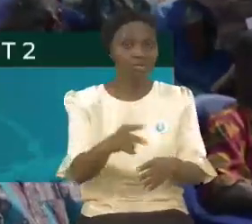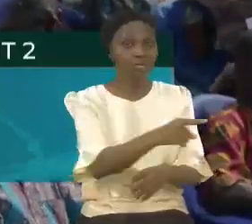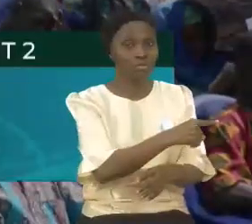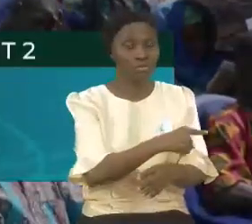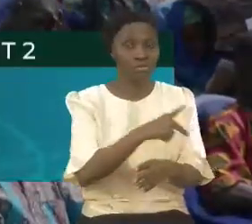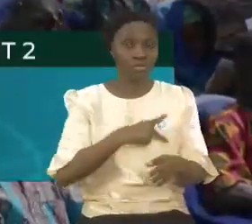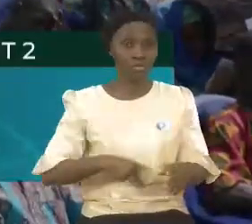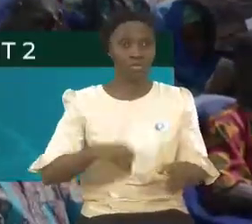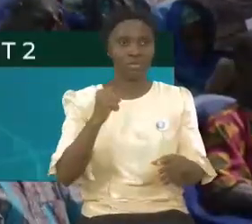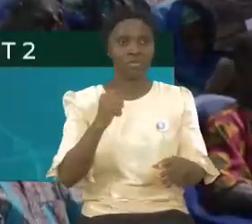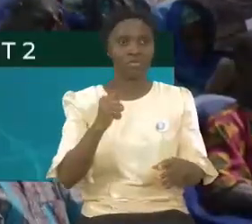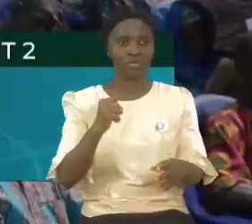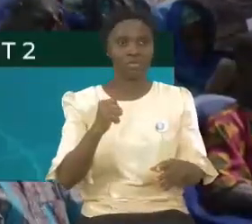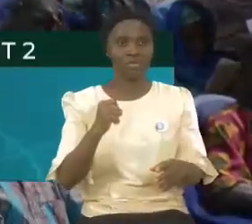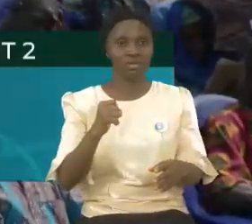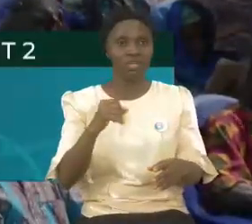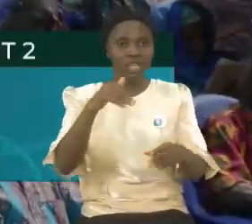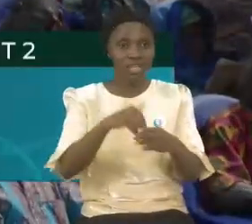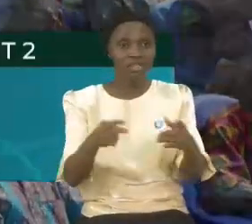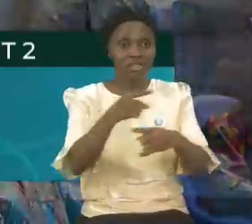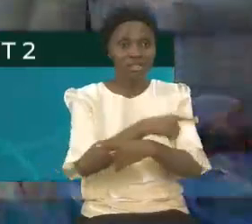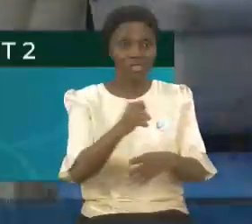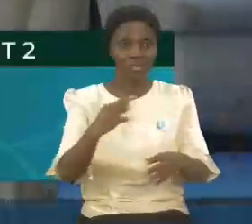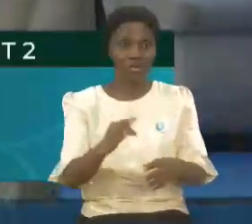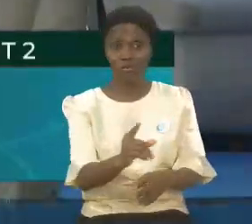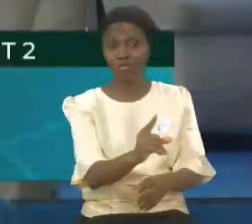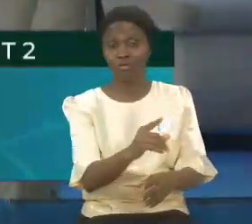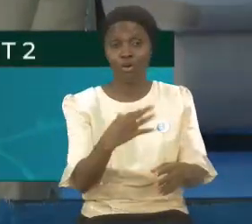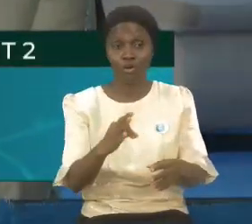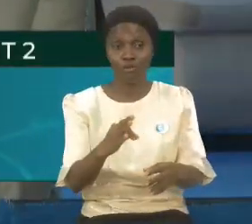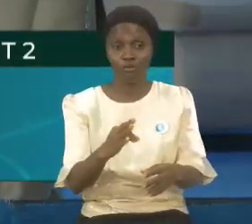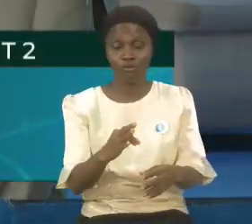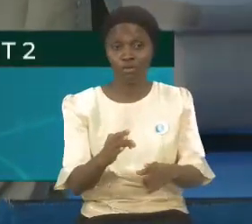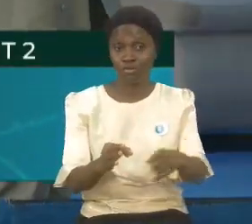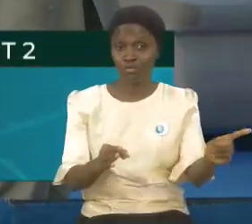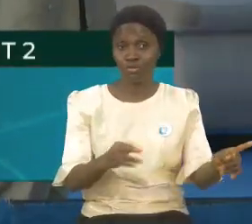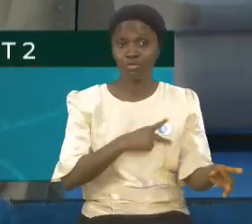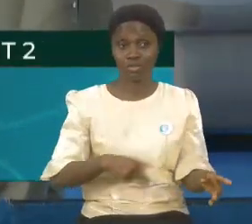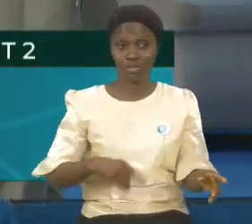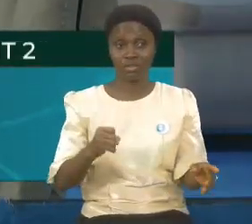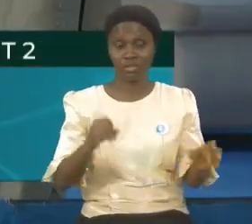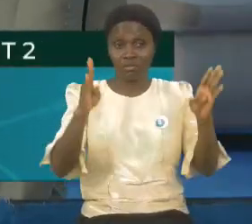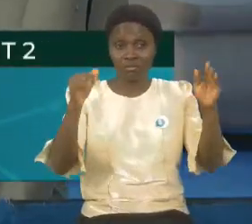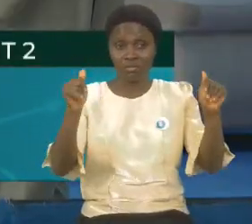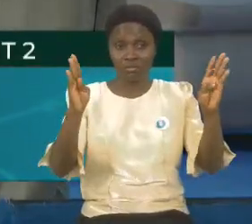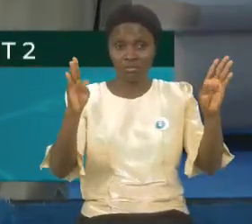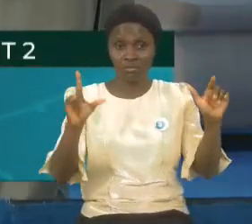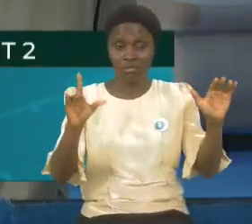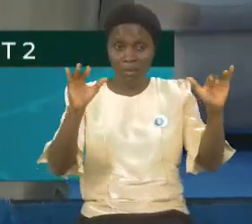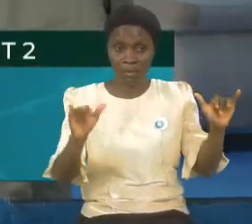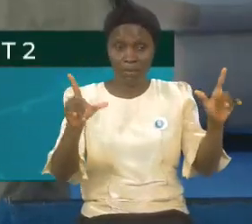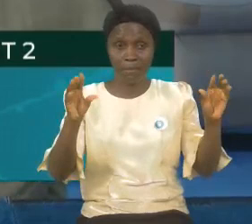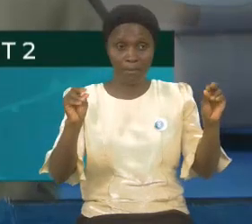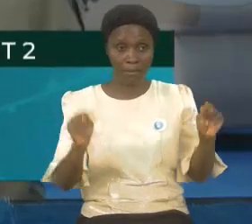days of those kings, Babylon, Medo-Persia, and Greece,